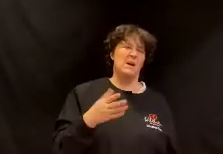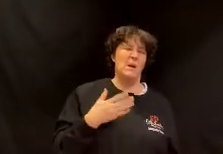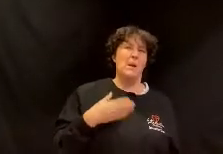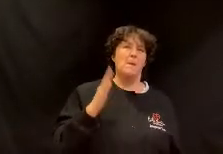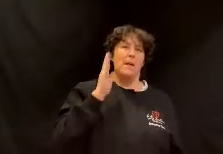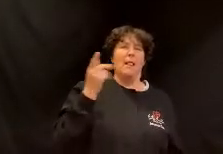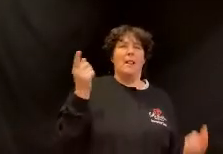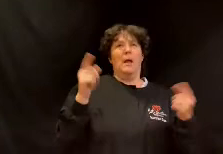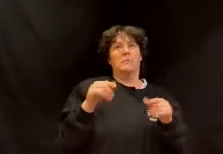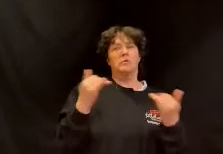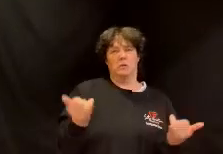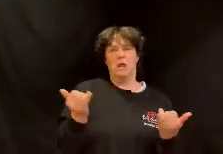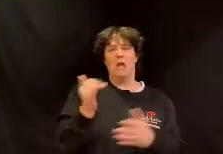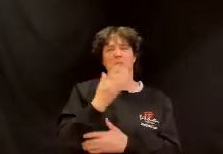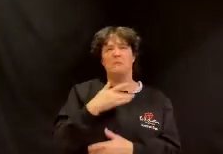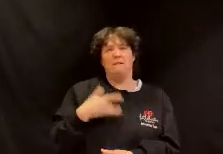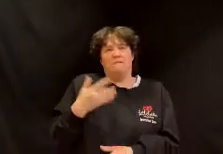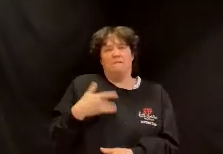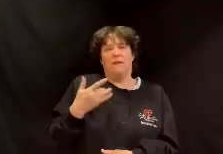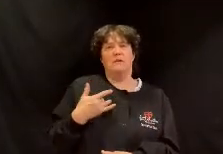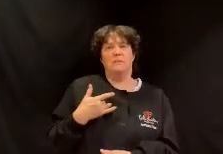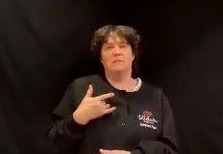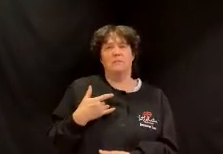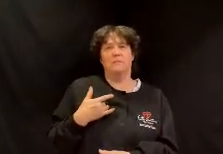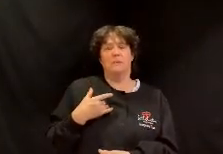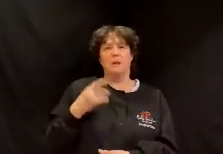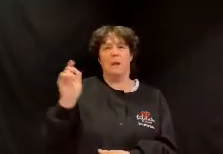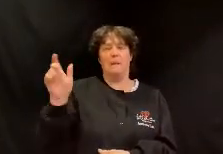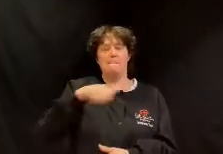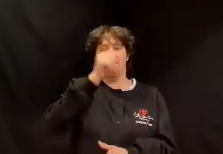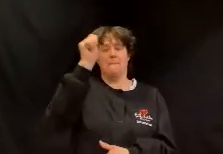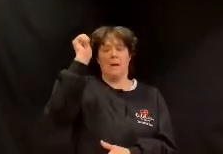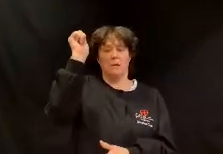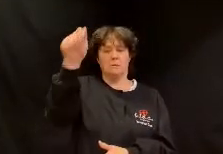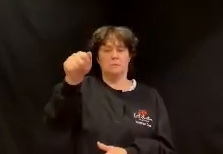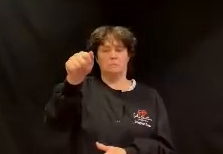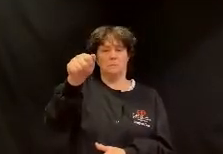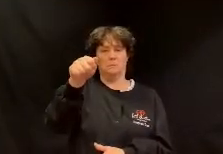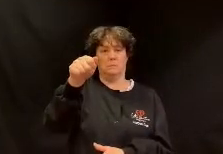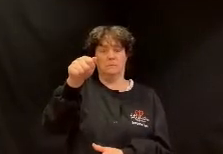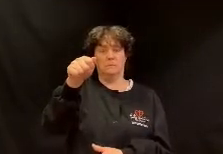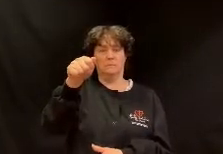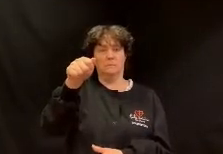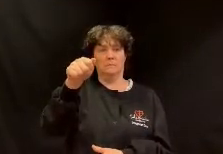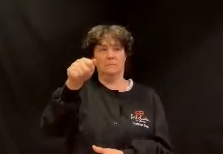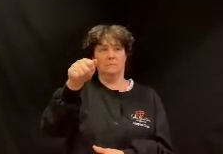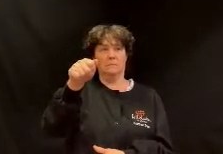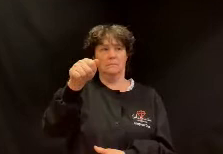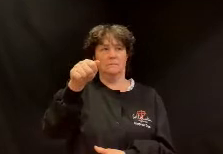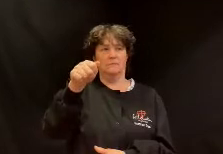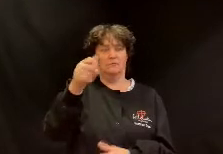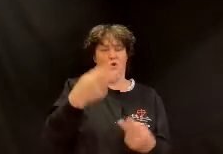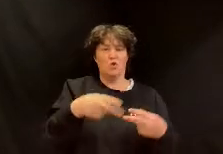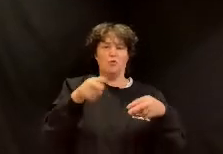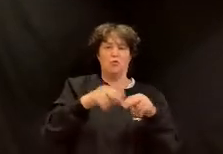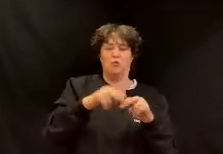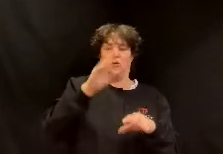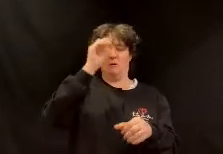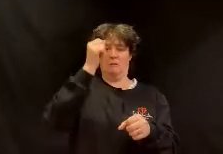today. Yep, I'm going to take my magic wand and I'm going to increase your faith.